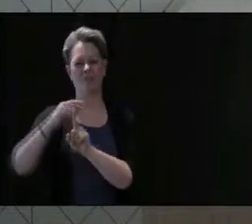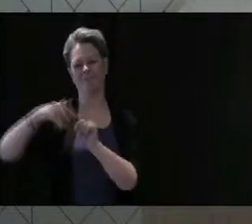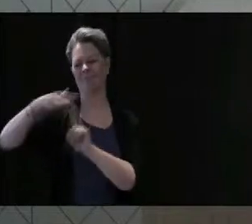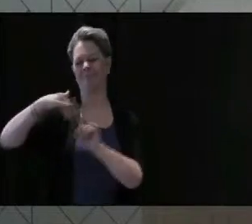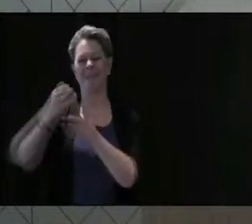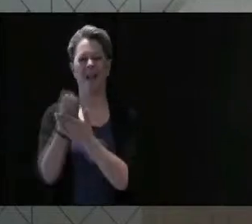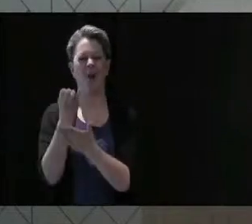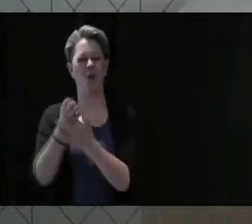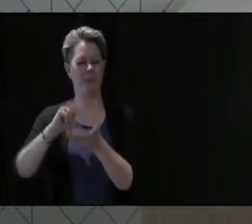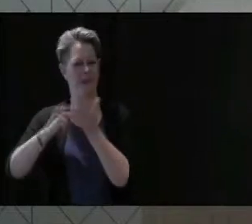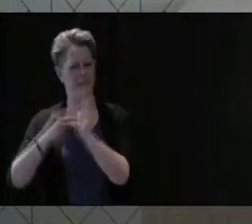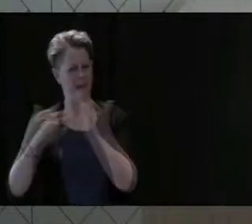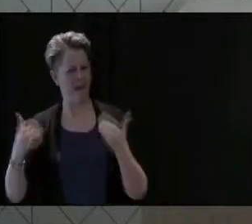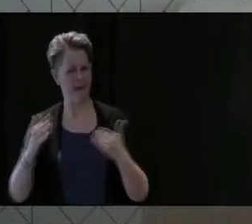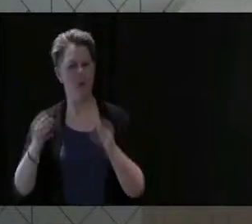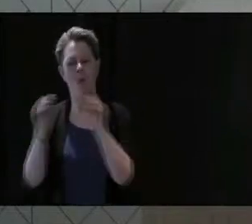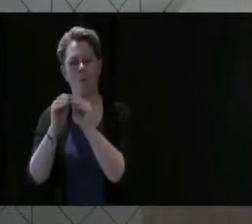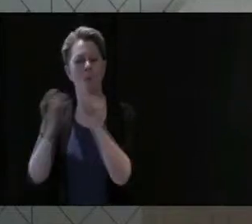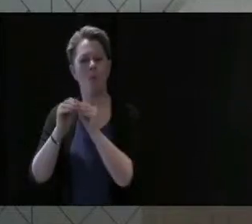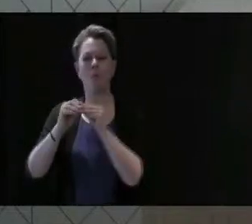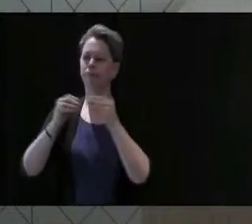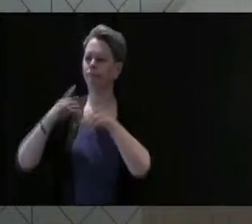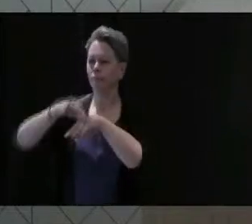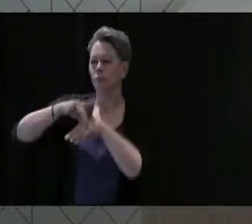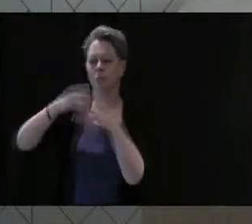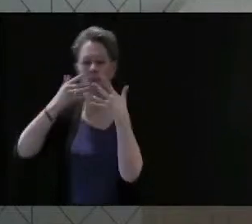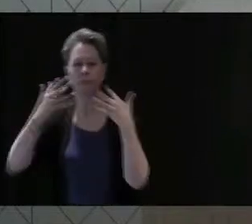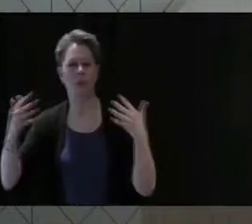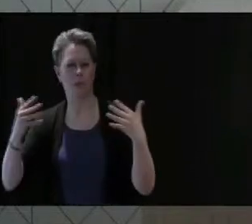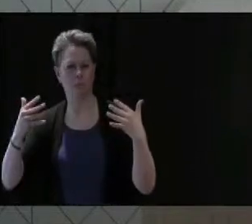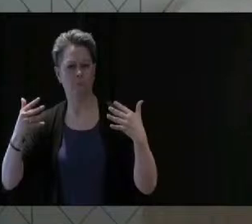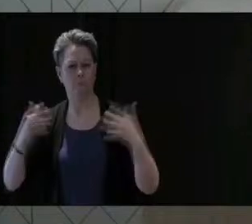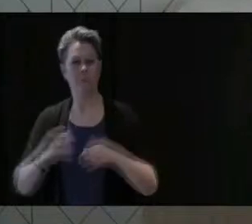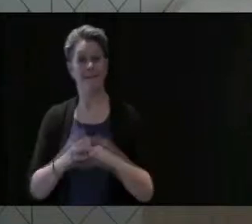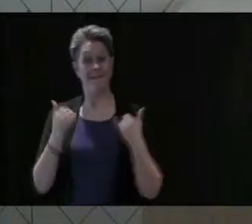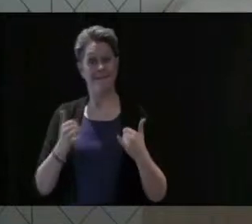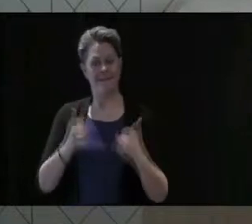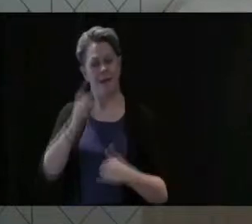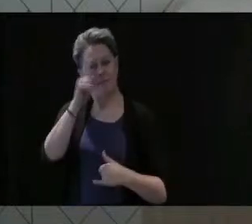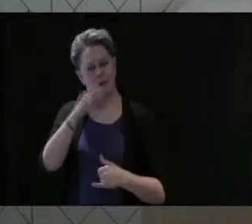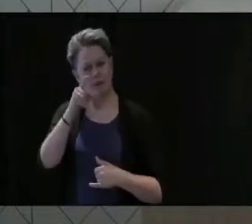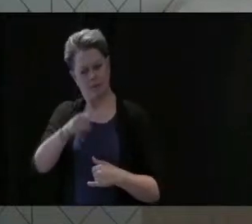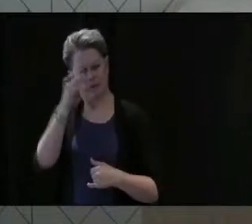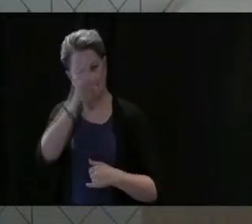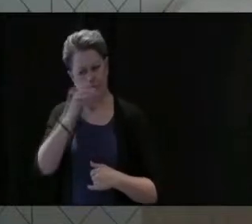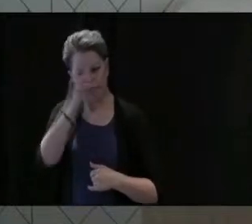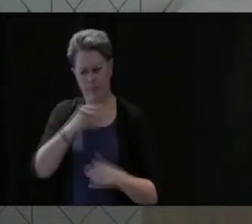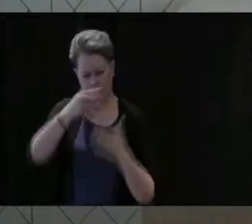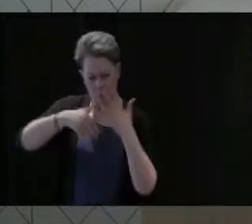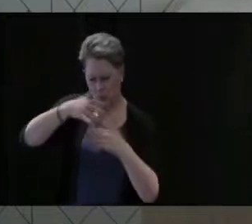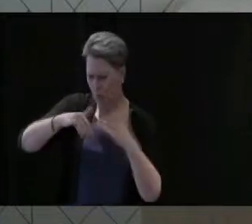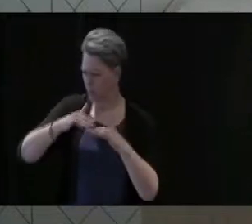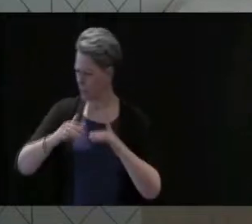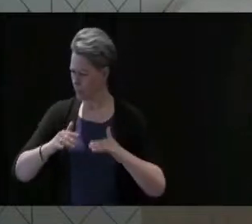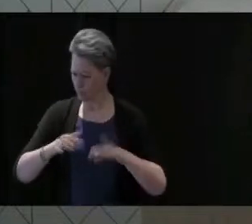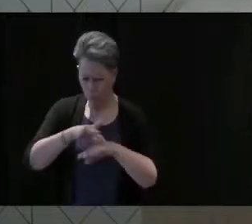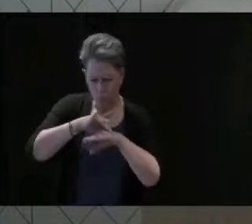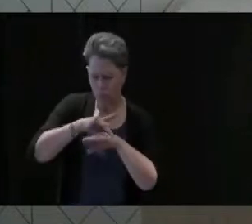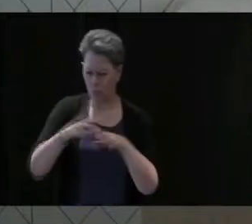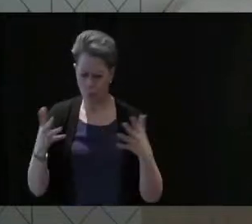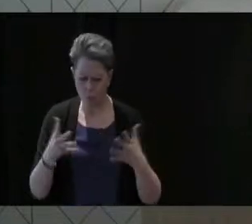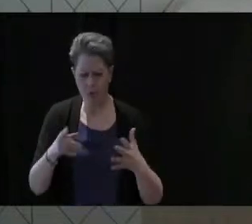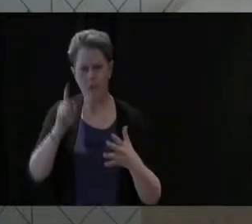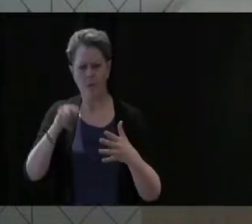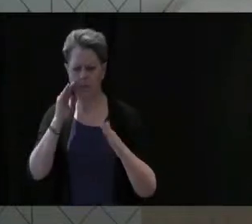Second, we have to refocus our social compact to concentrate more on